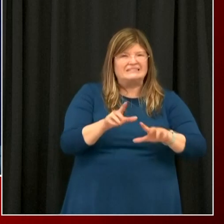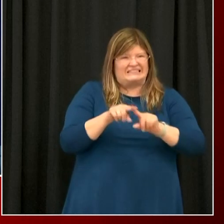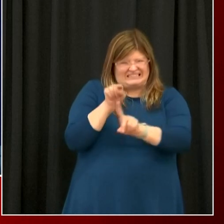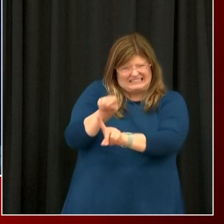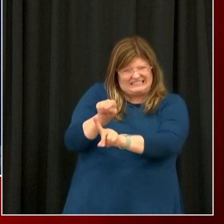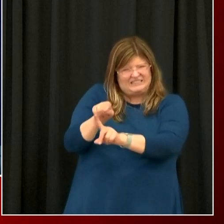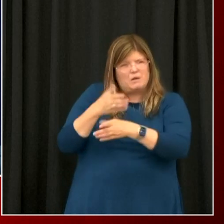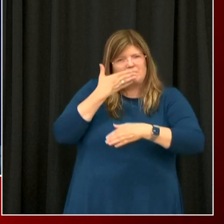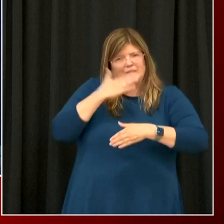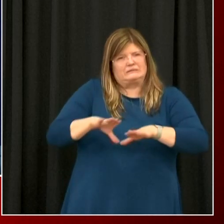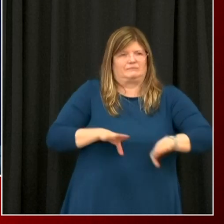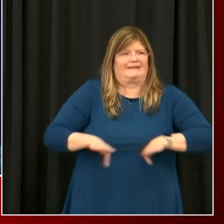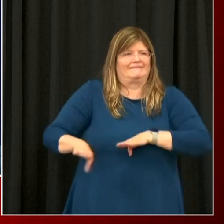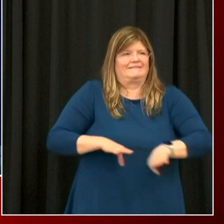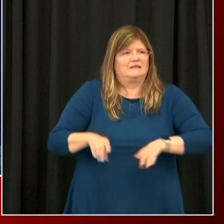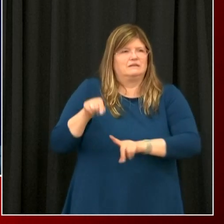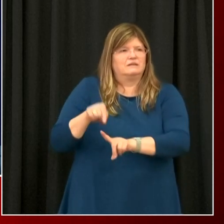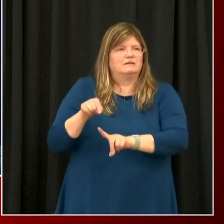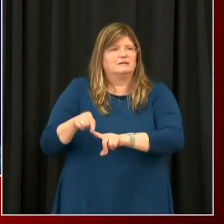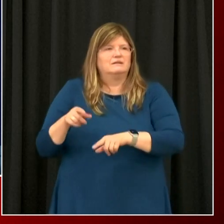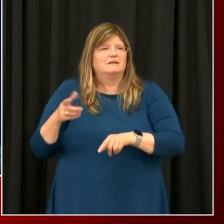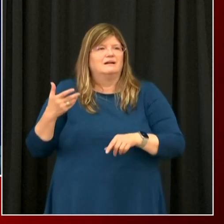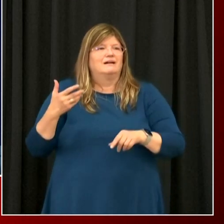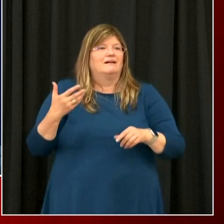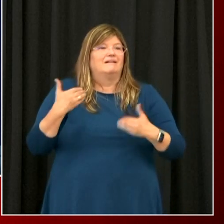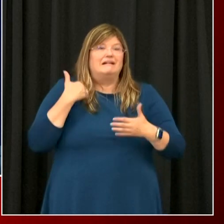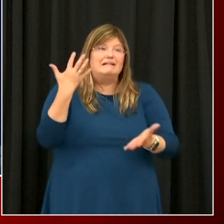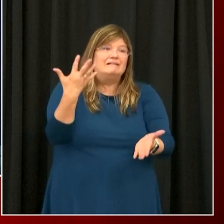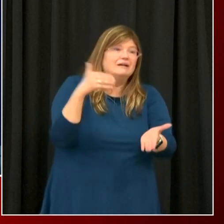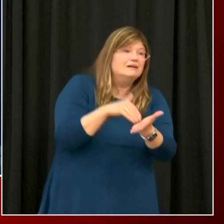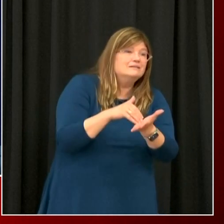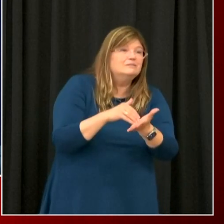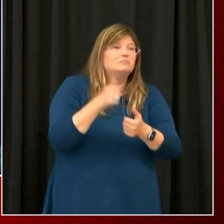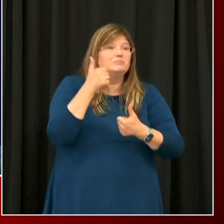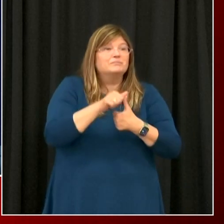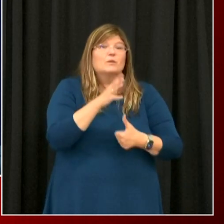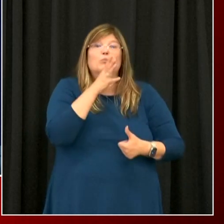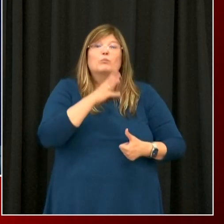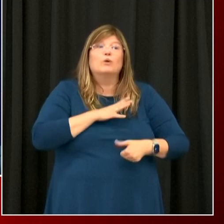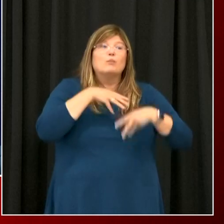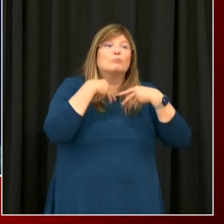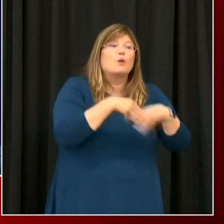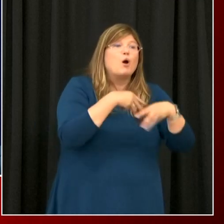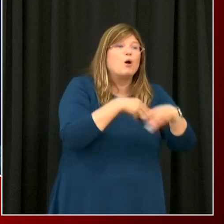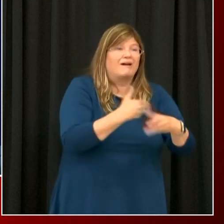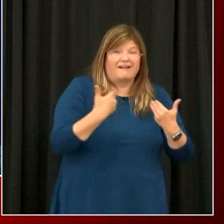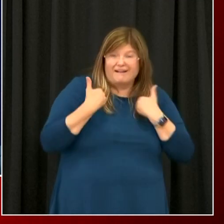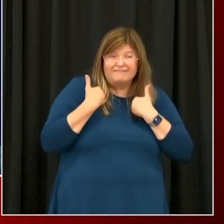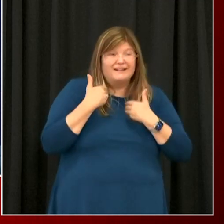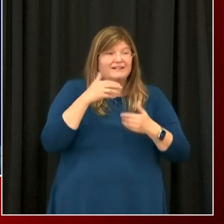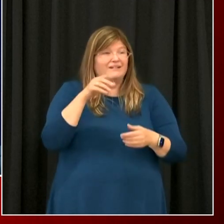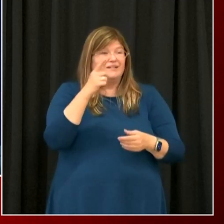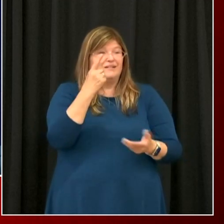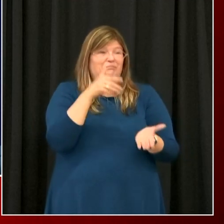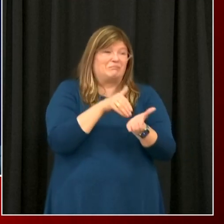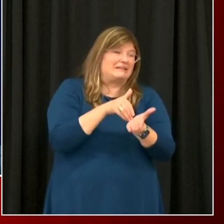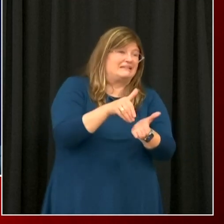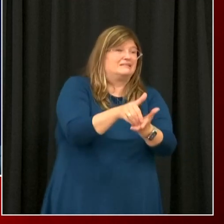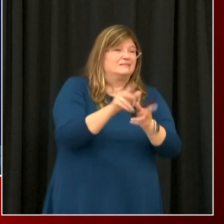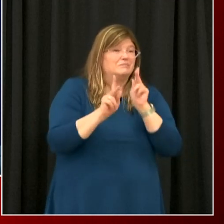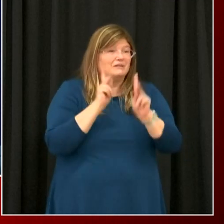large 5,000 to, if you look at the Women's March on Washington, some folks would say that was as many as 1 million. So that's the